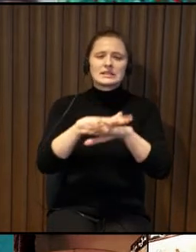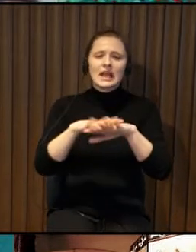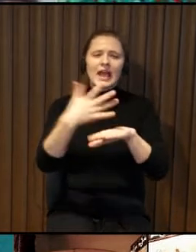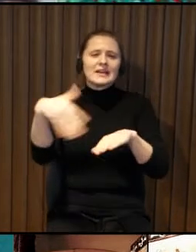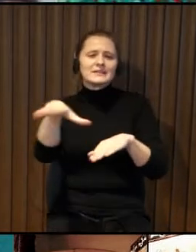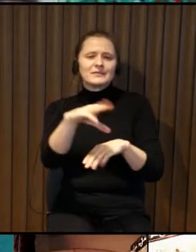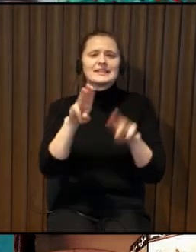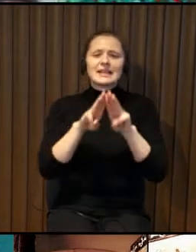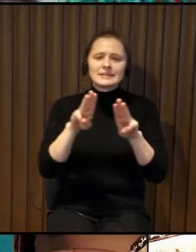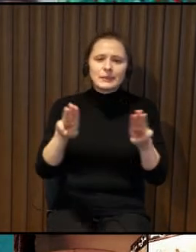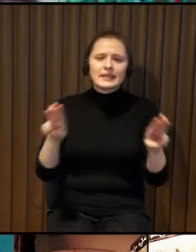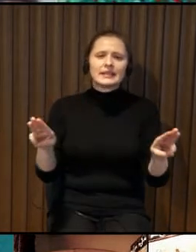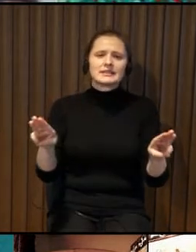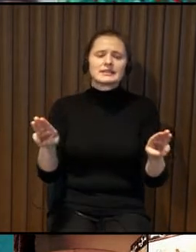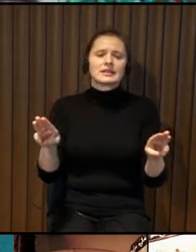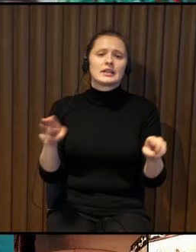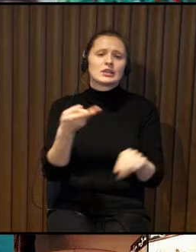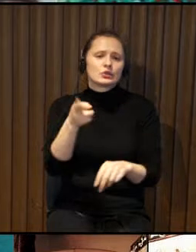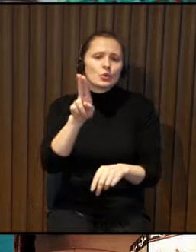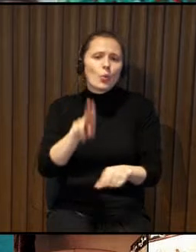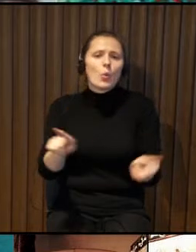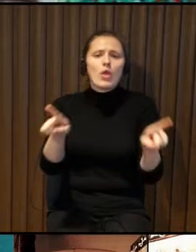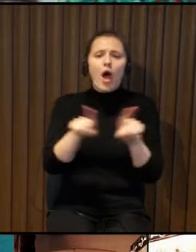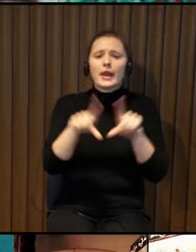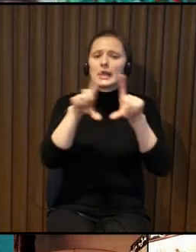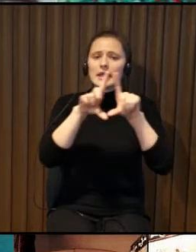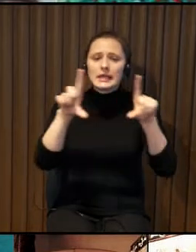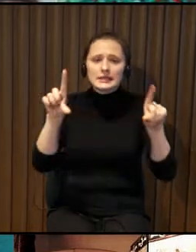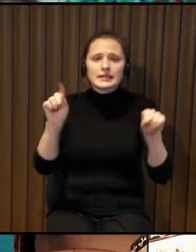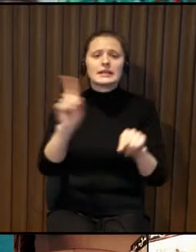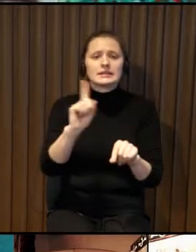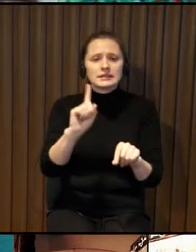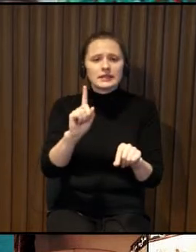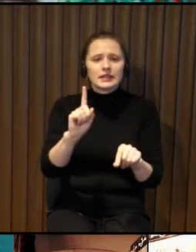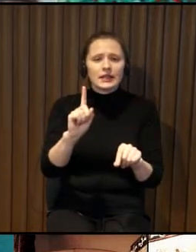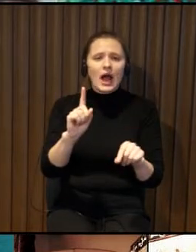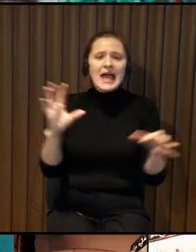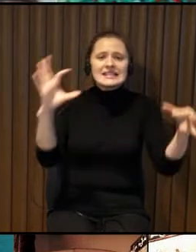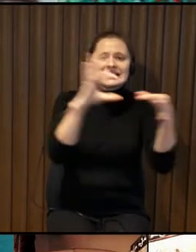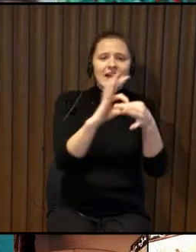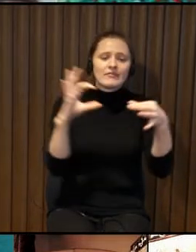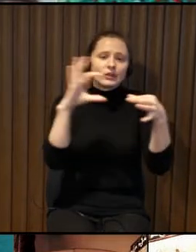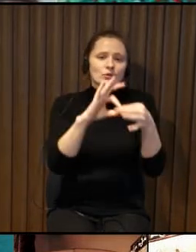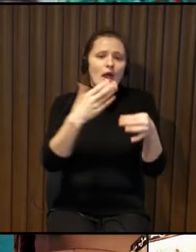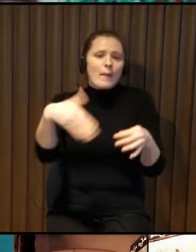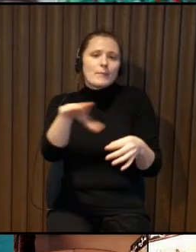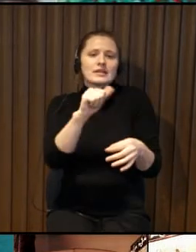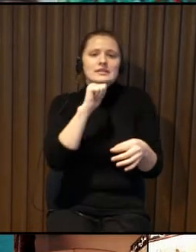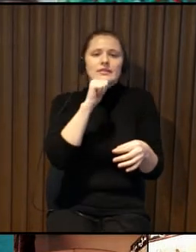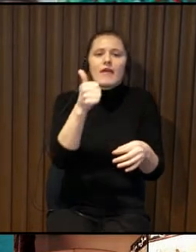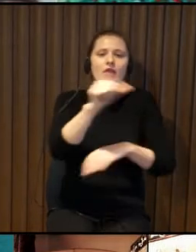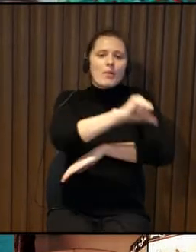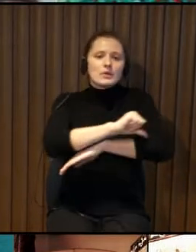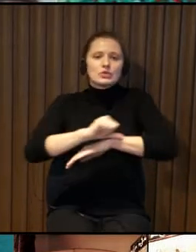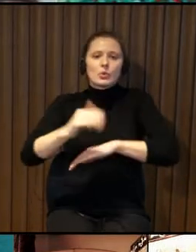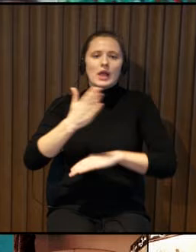are entangled and complexly connected. We cannot isolate any of our actions. They have an impact and